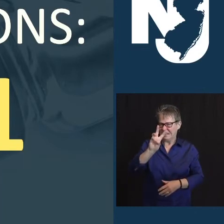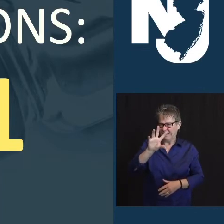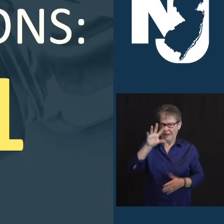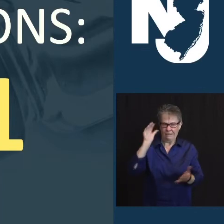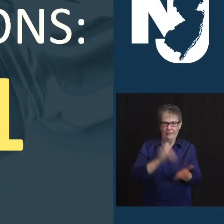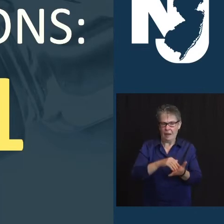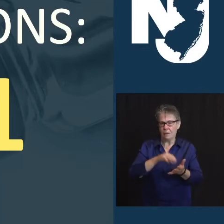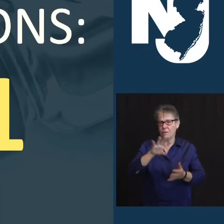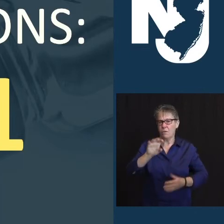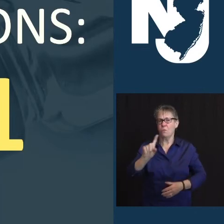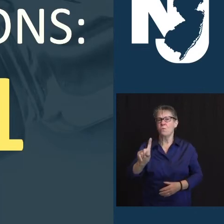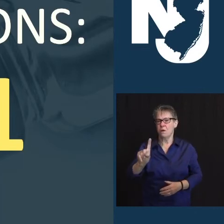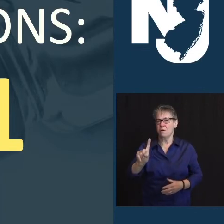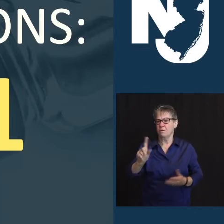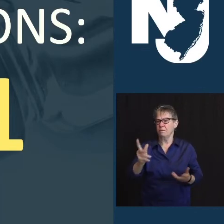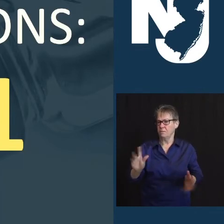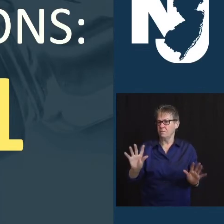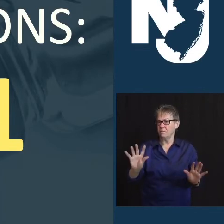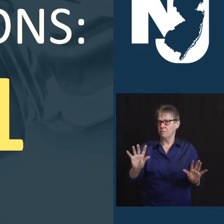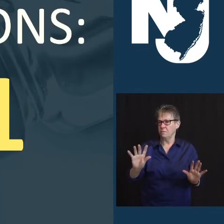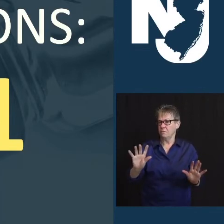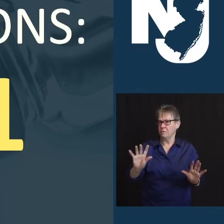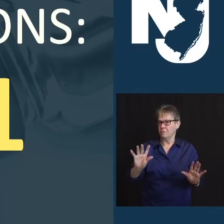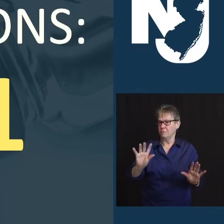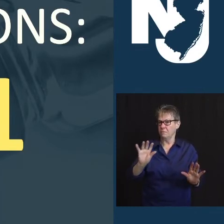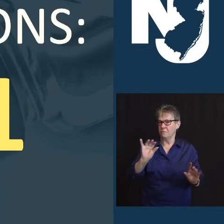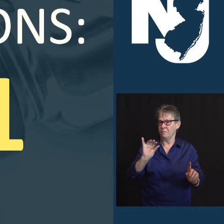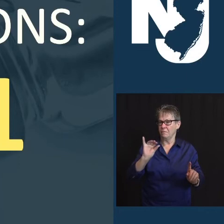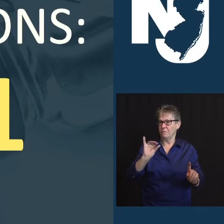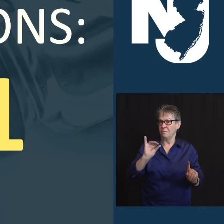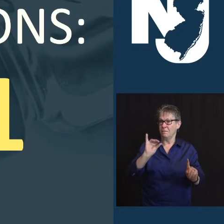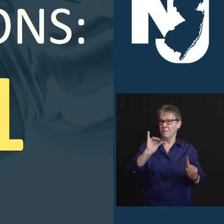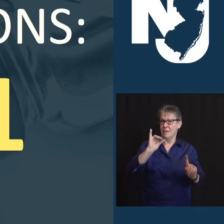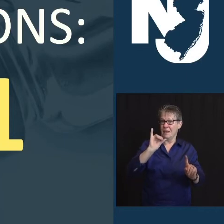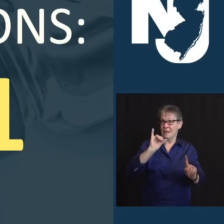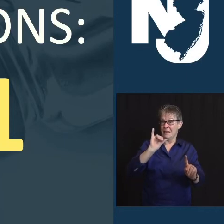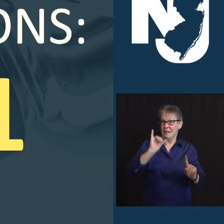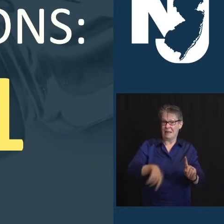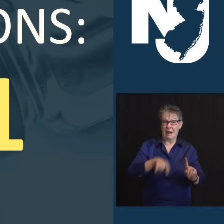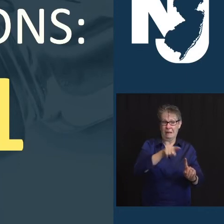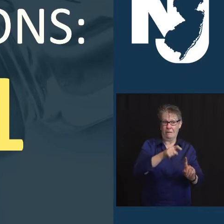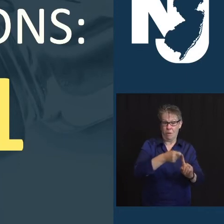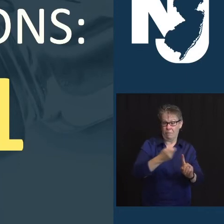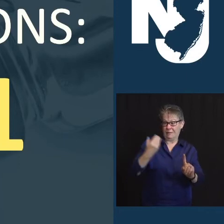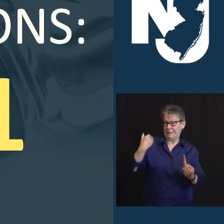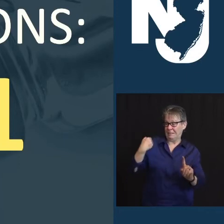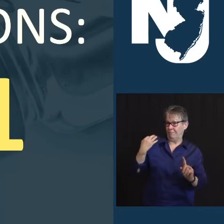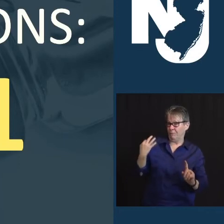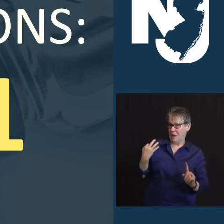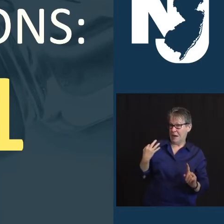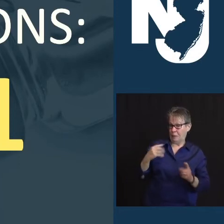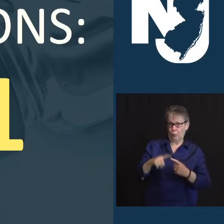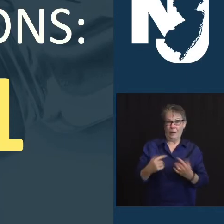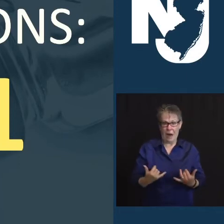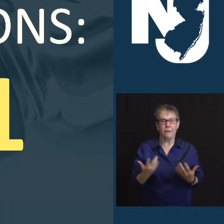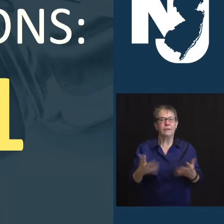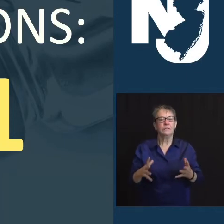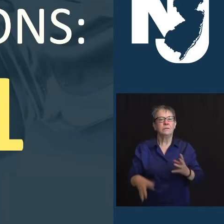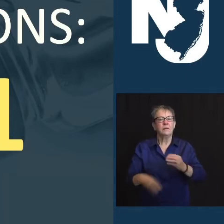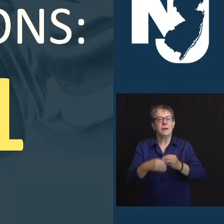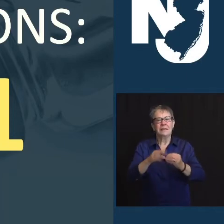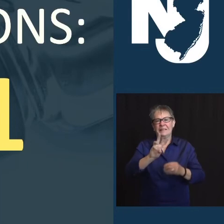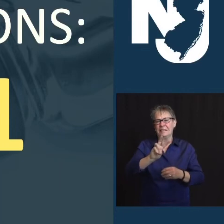65,179 from our report on Friday. We are doing our best to maximize the resources available to us, even with the